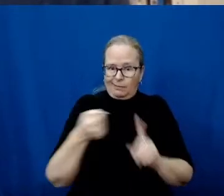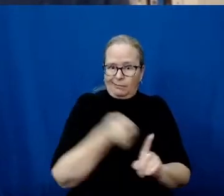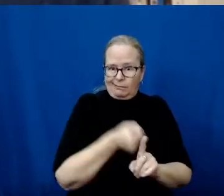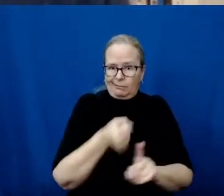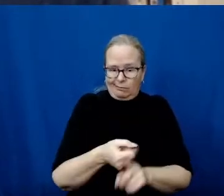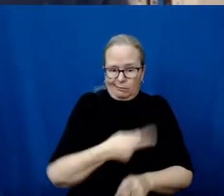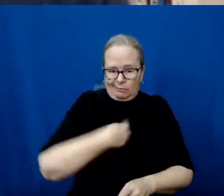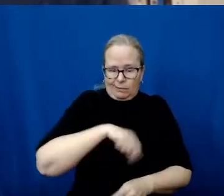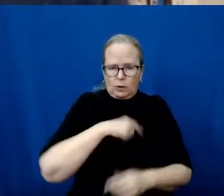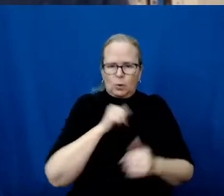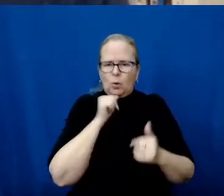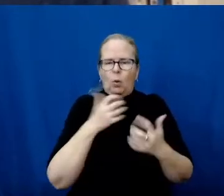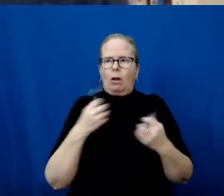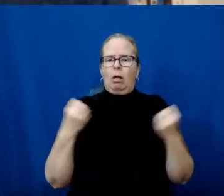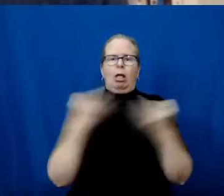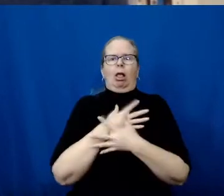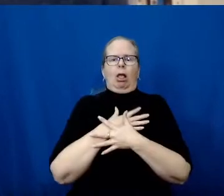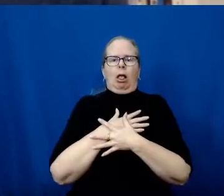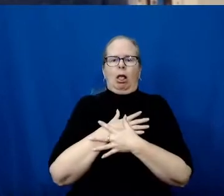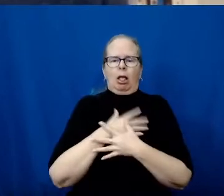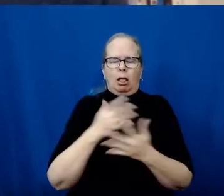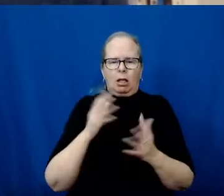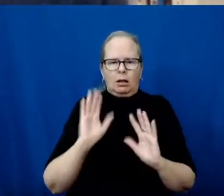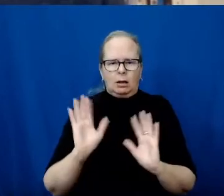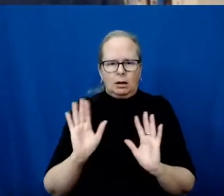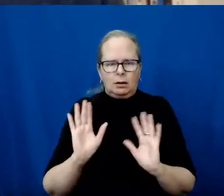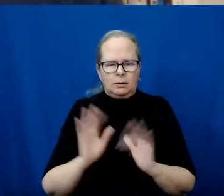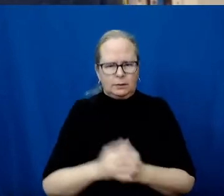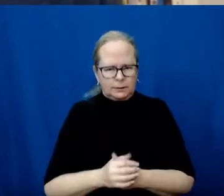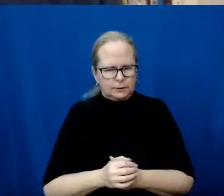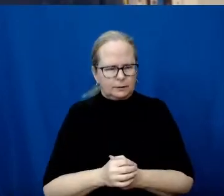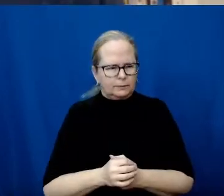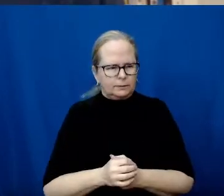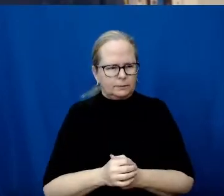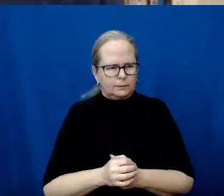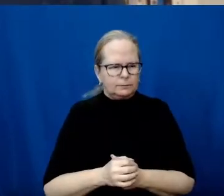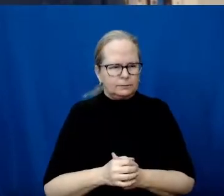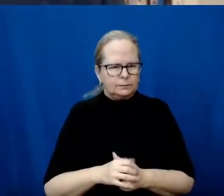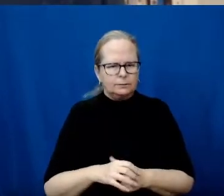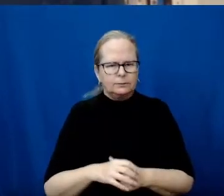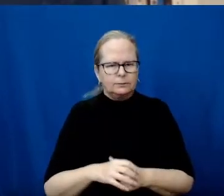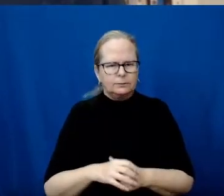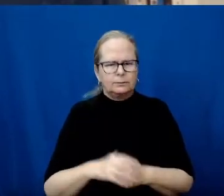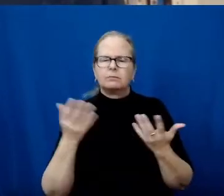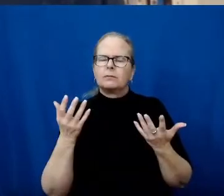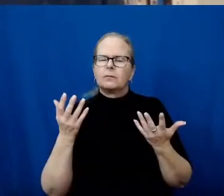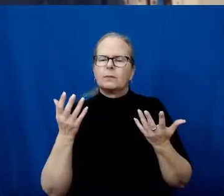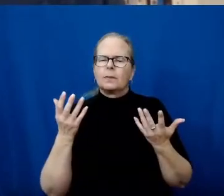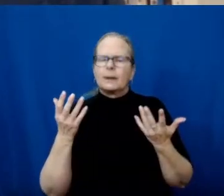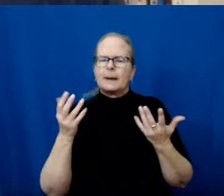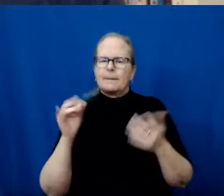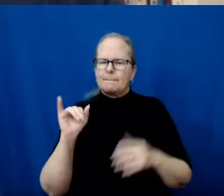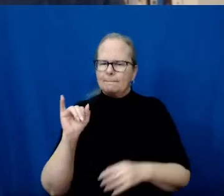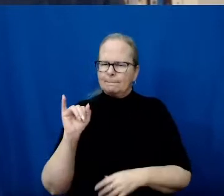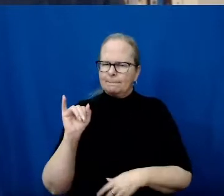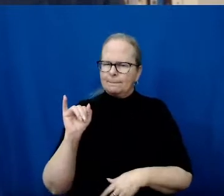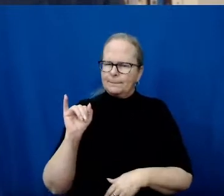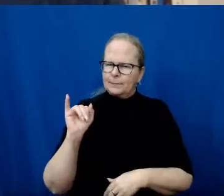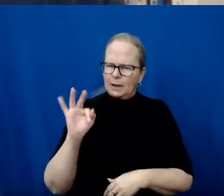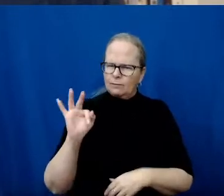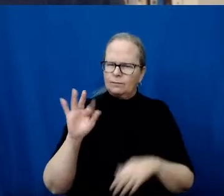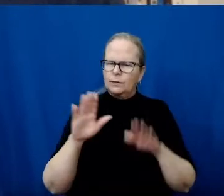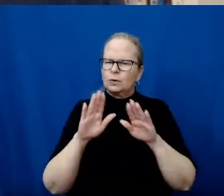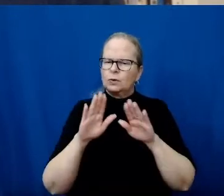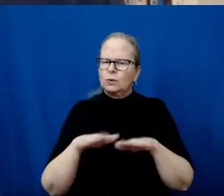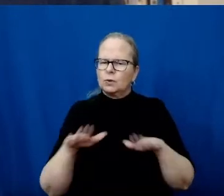Because if they are already in that full place of being able to say COVID is airborne